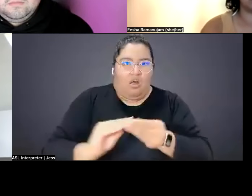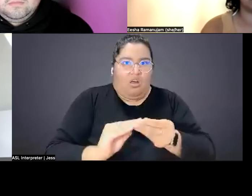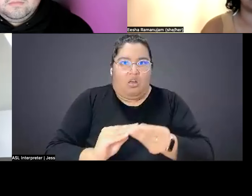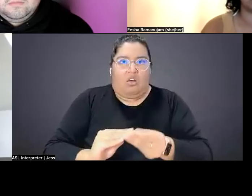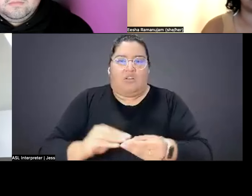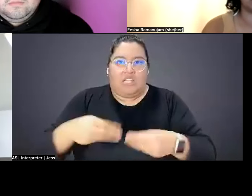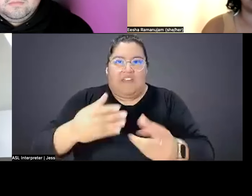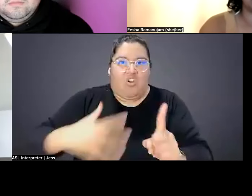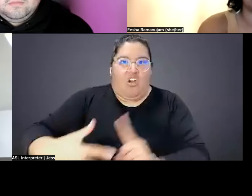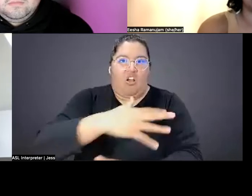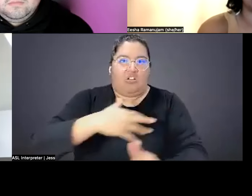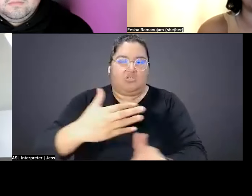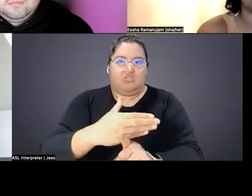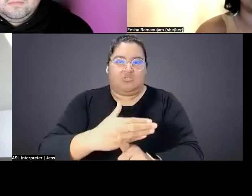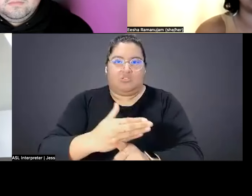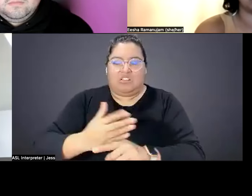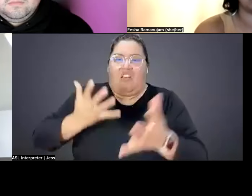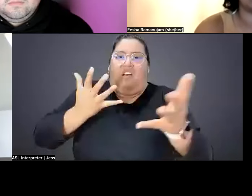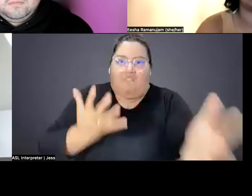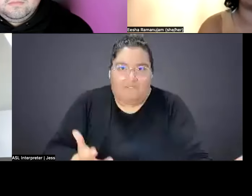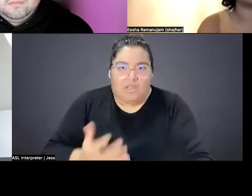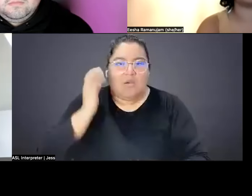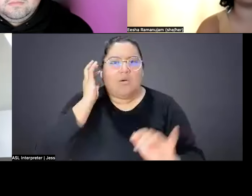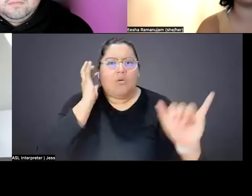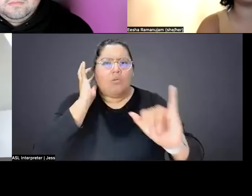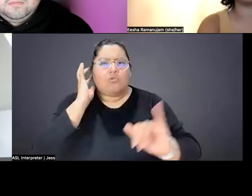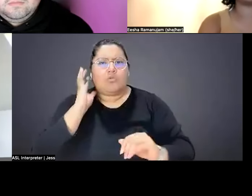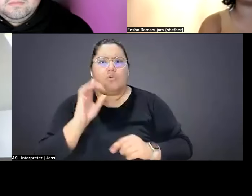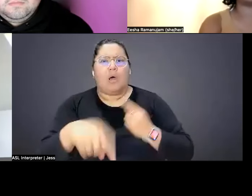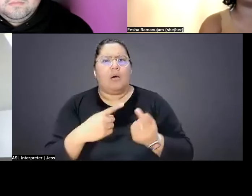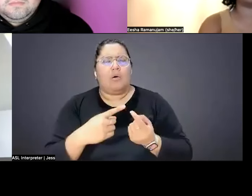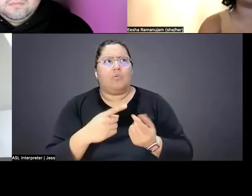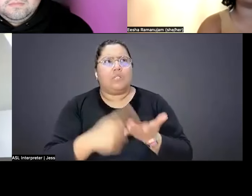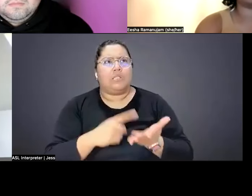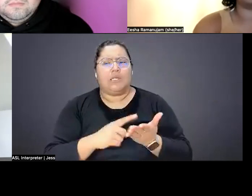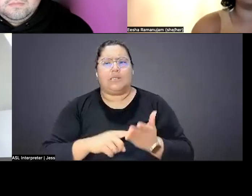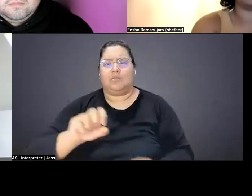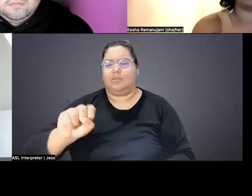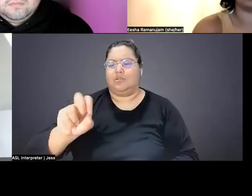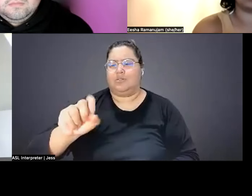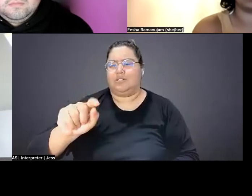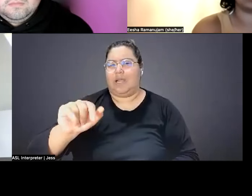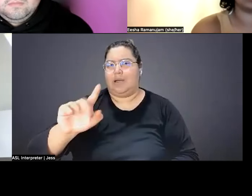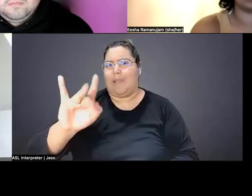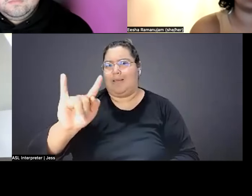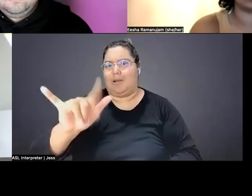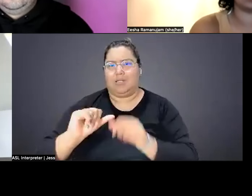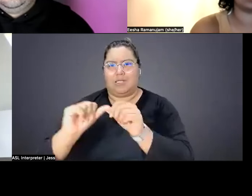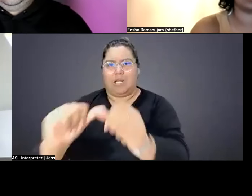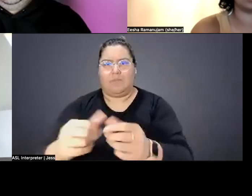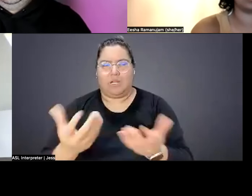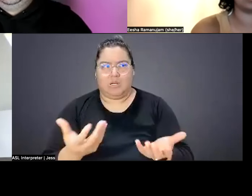also for the sake of like sustainability too. Like when we talk about these issues and you know, we come to these ideas, who are these